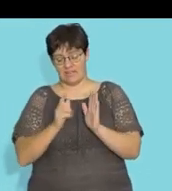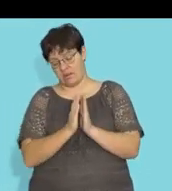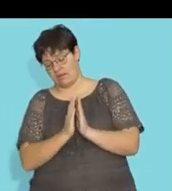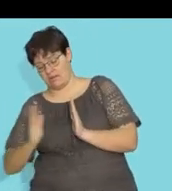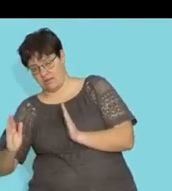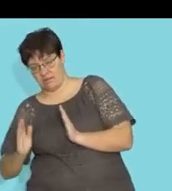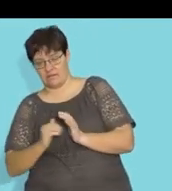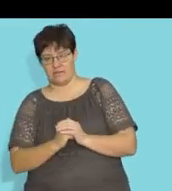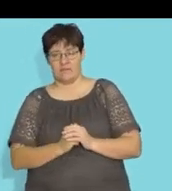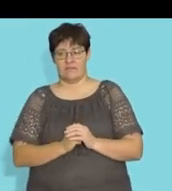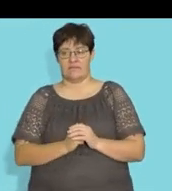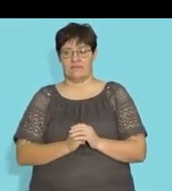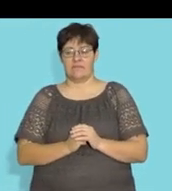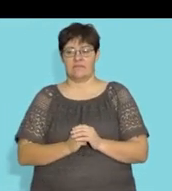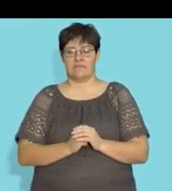7.